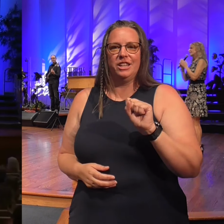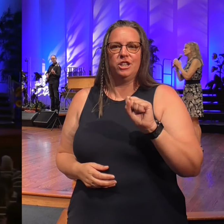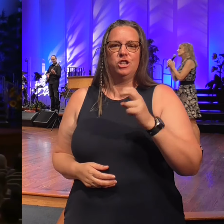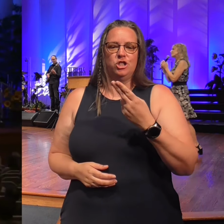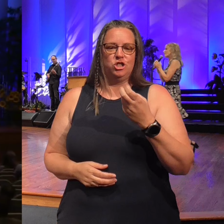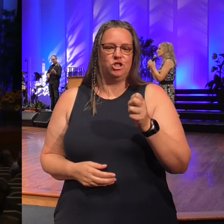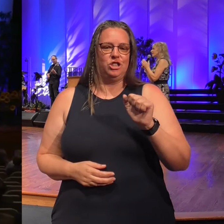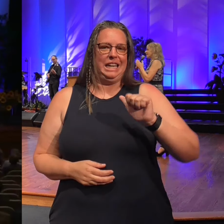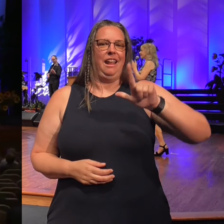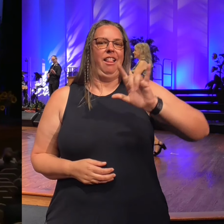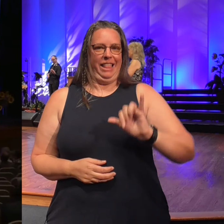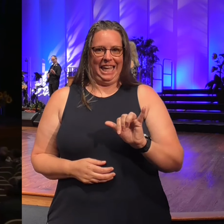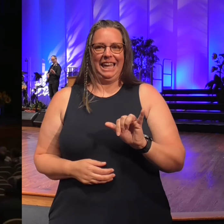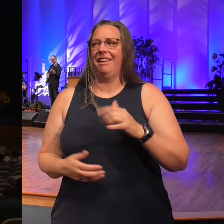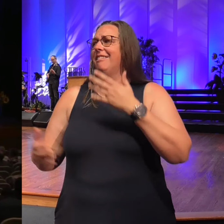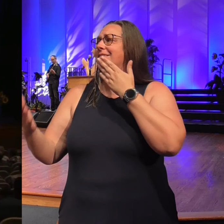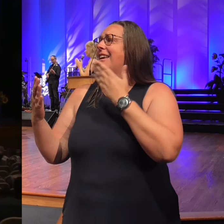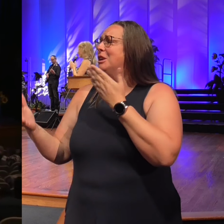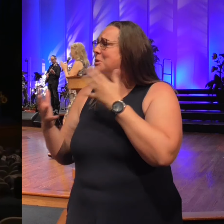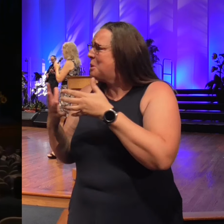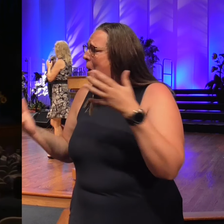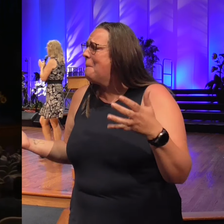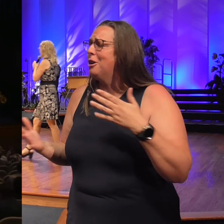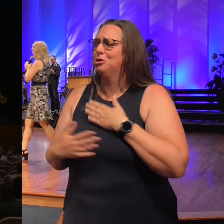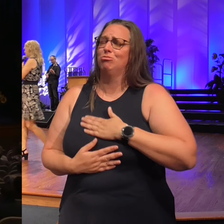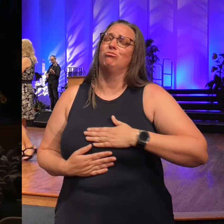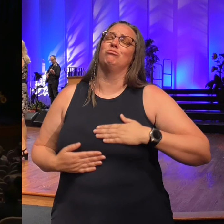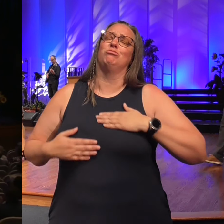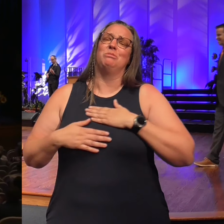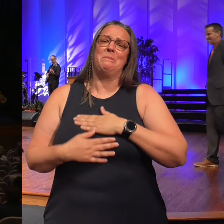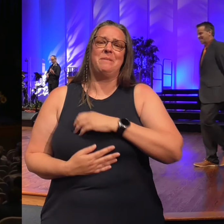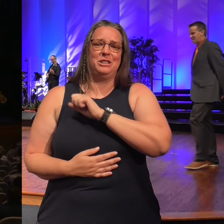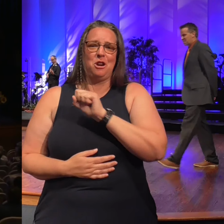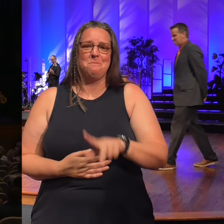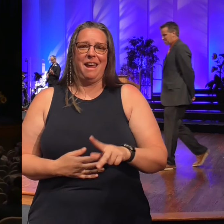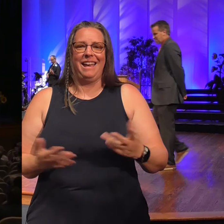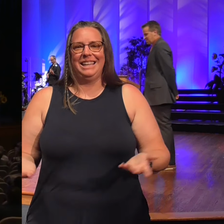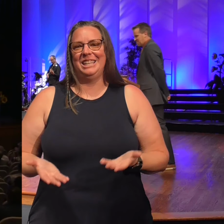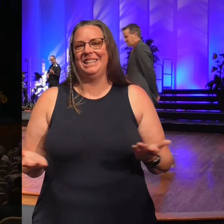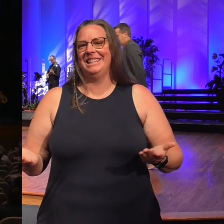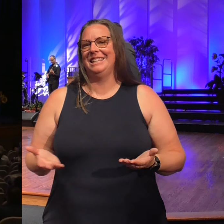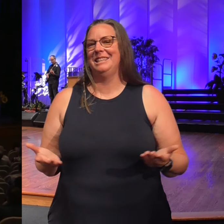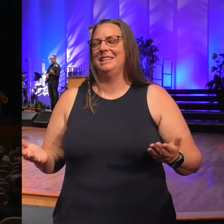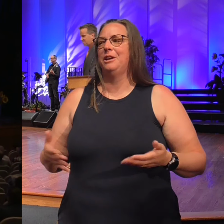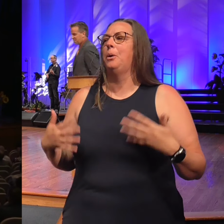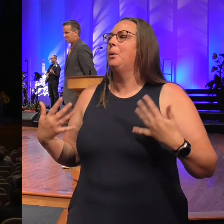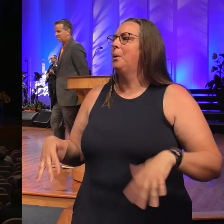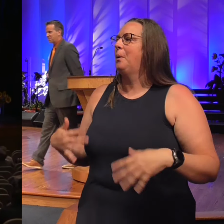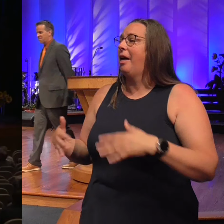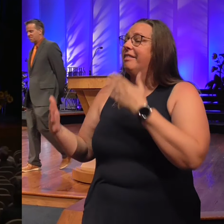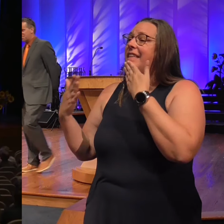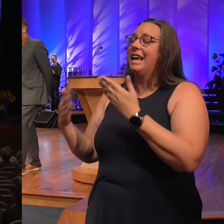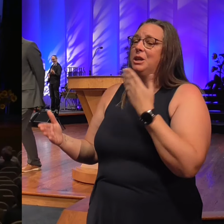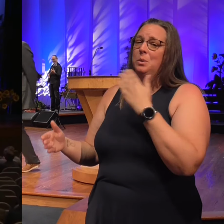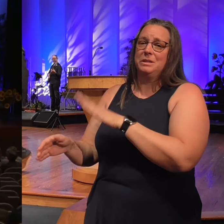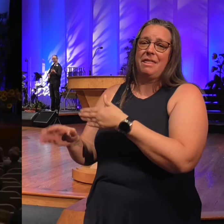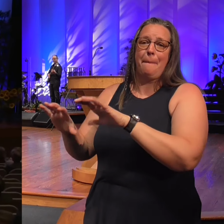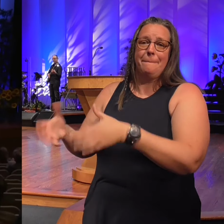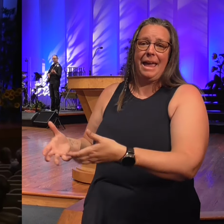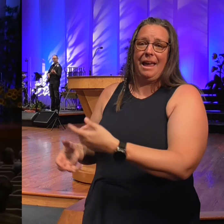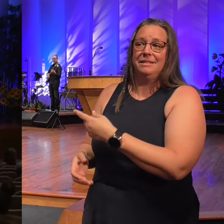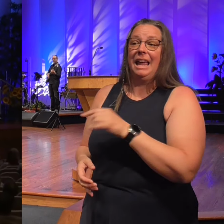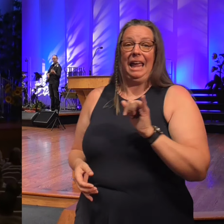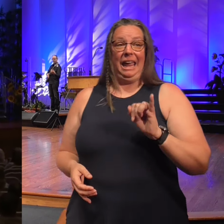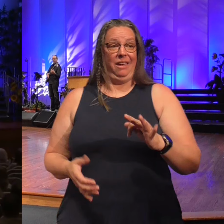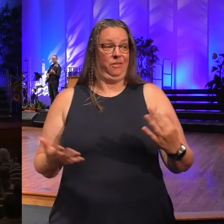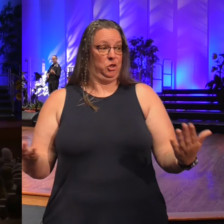family. Thank you so much. What a joy to have you back with us. What gifts, and thank you, Mile High Band. If you are